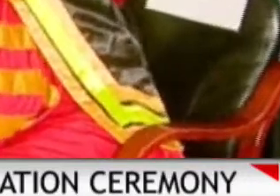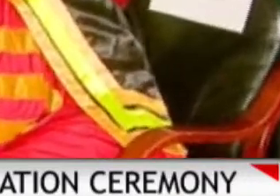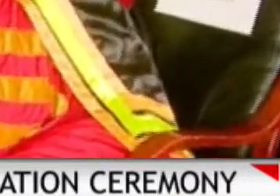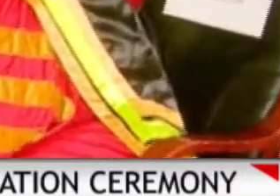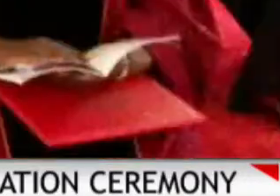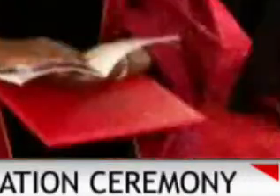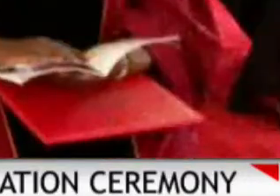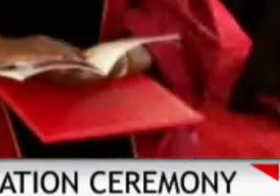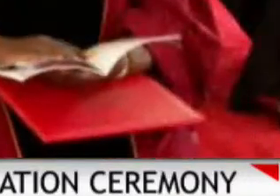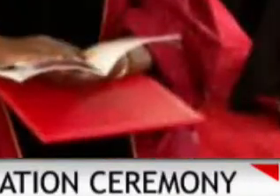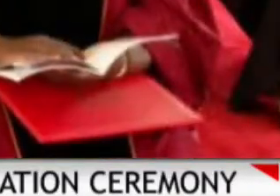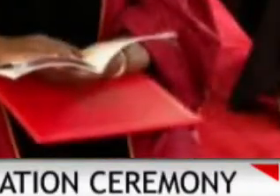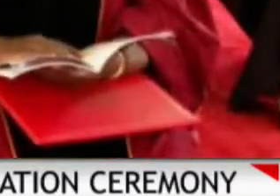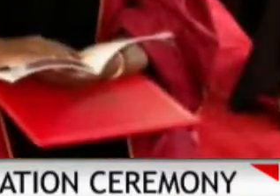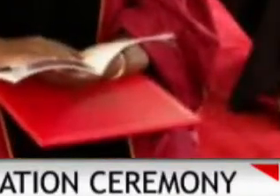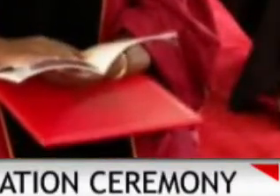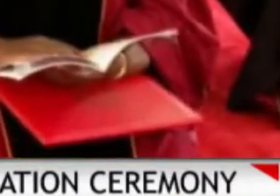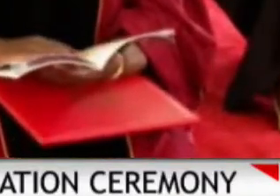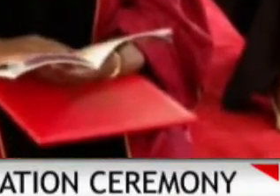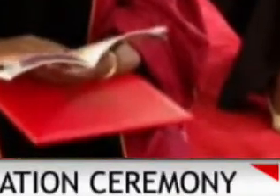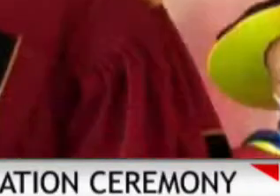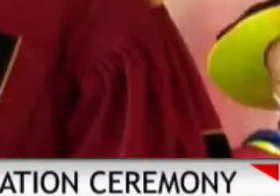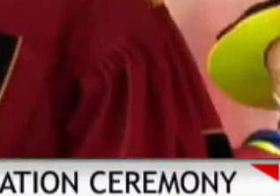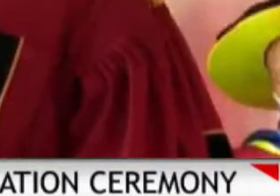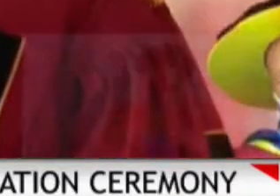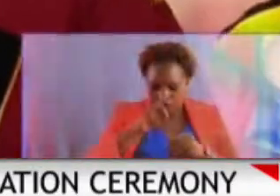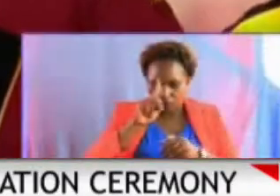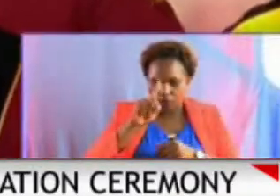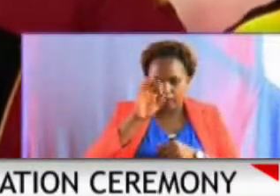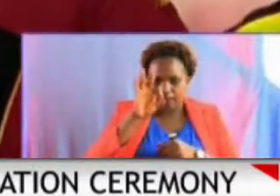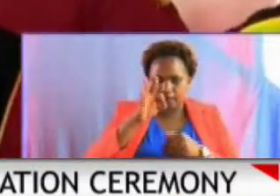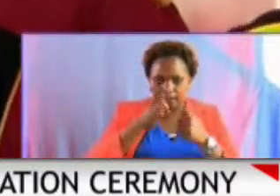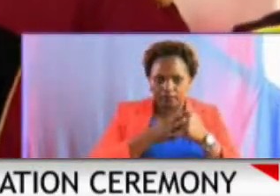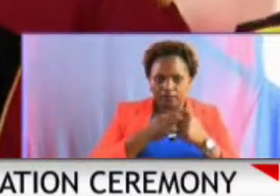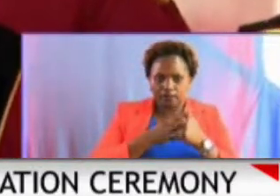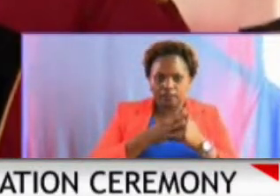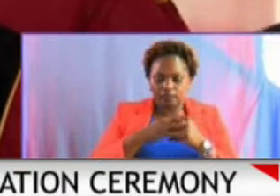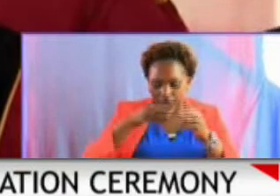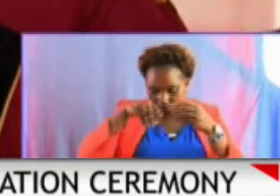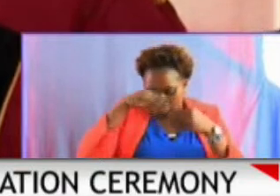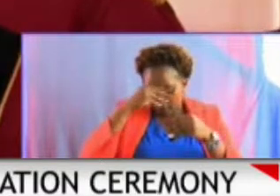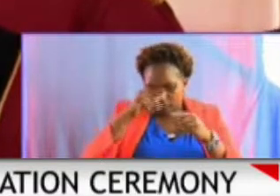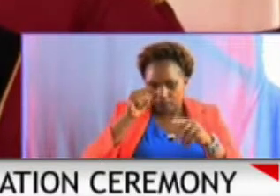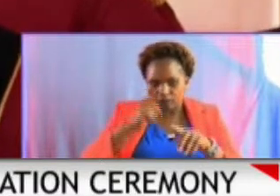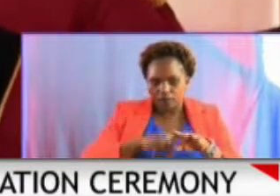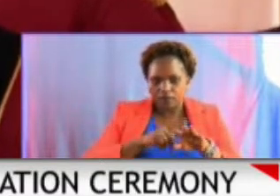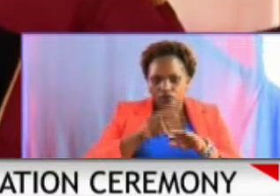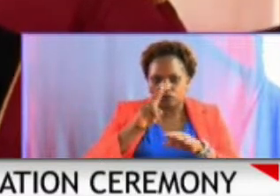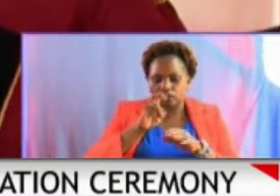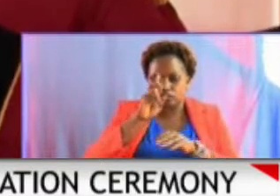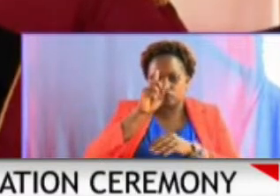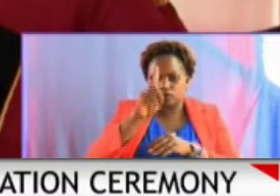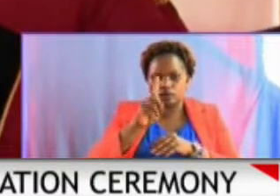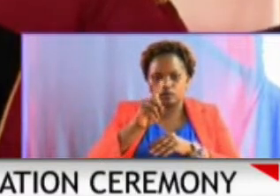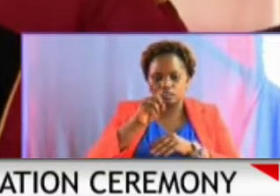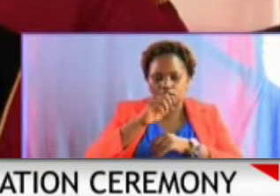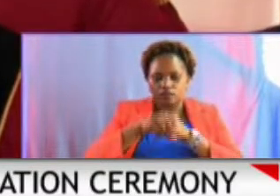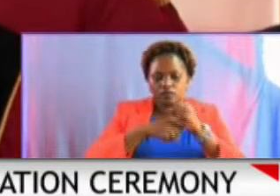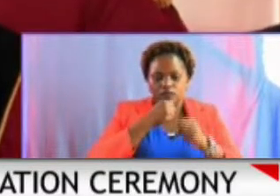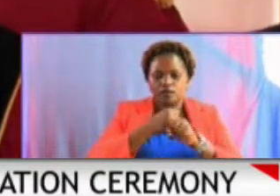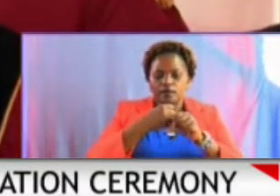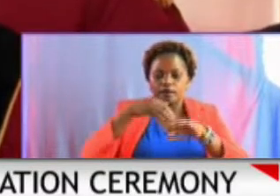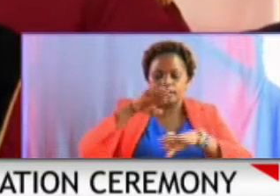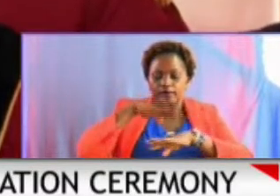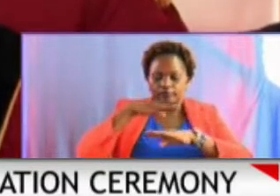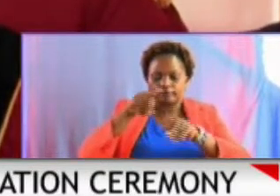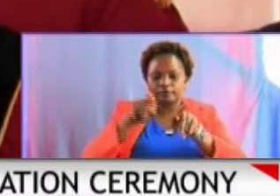Mr. Chancellor, sir, I have the honor to present the following 138 graduates who during the 2020-2021 academic year satisfied